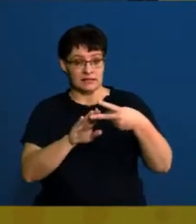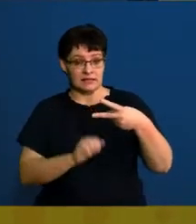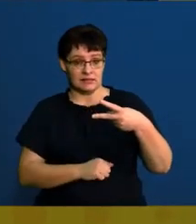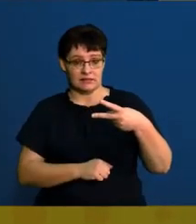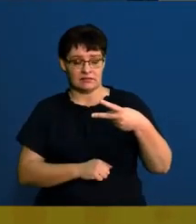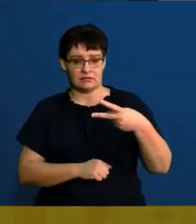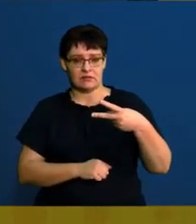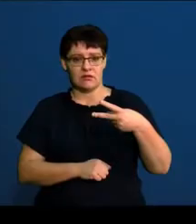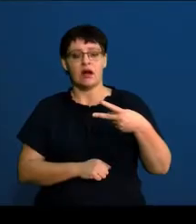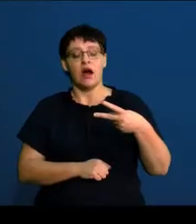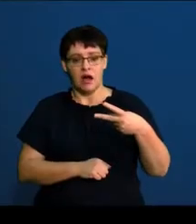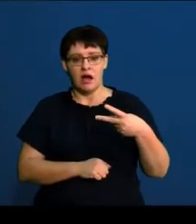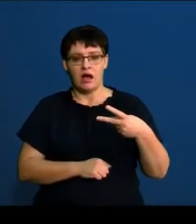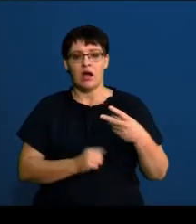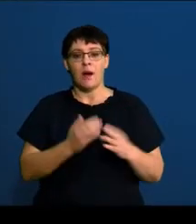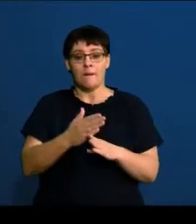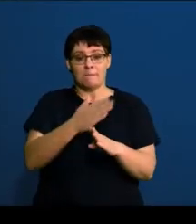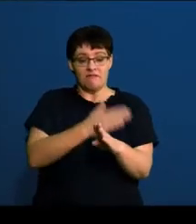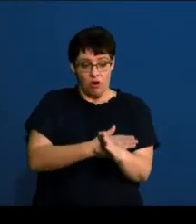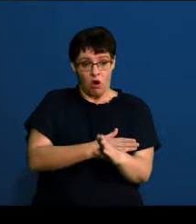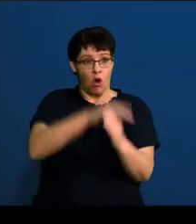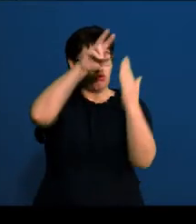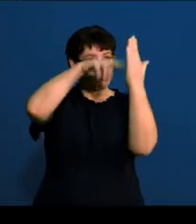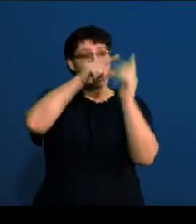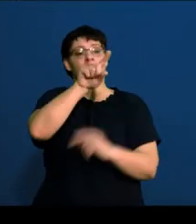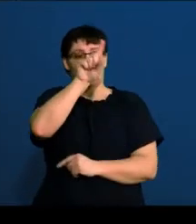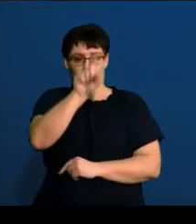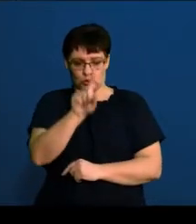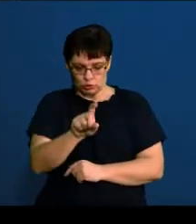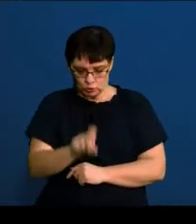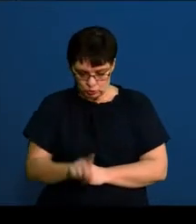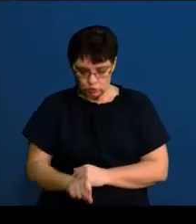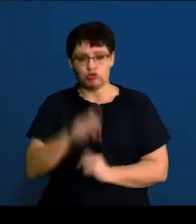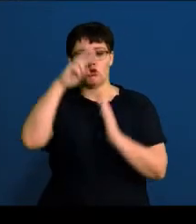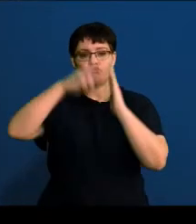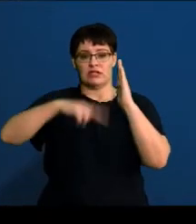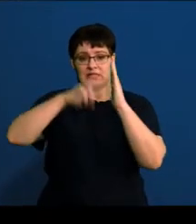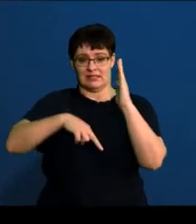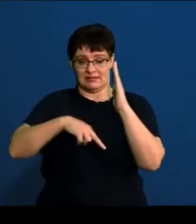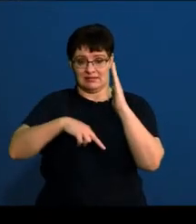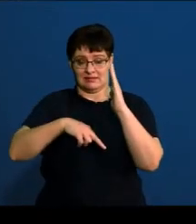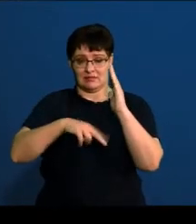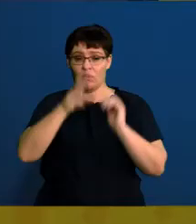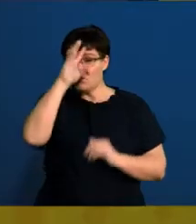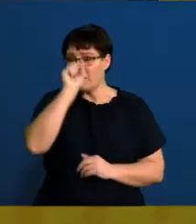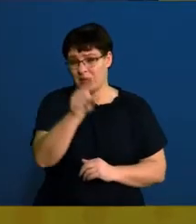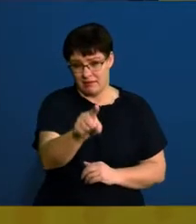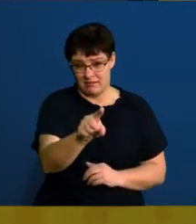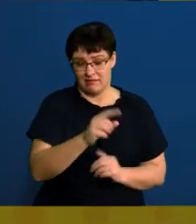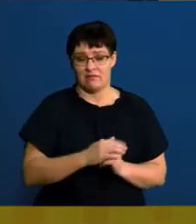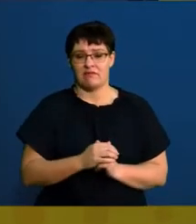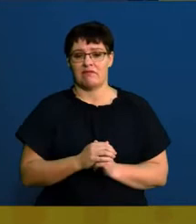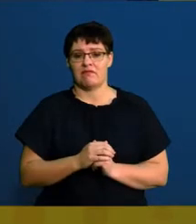we'll read through the questions before the texts. We also read questions carefully. Remember, we